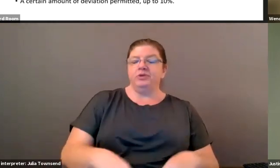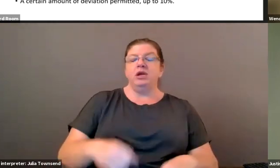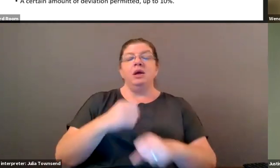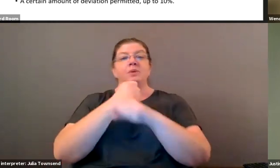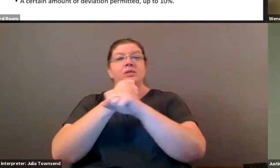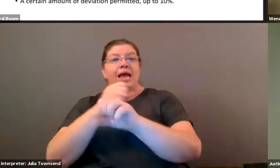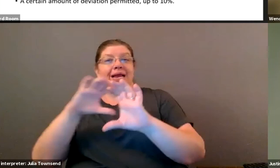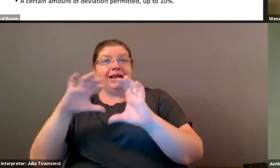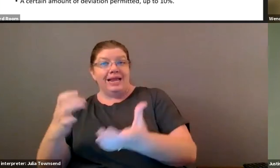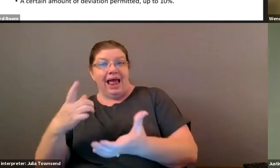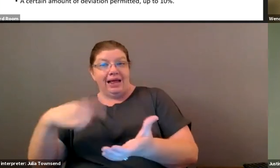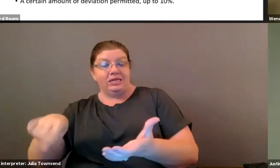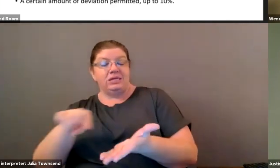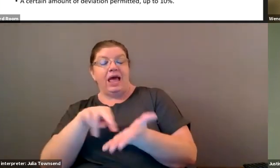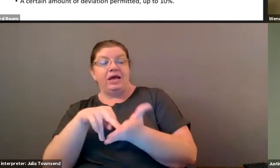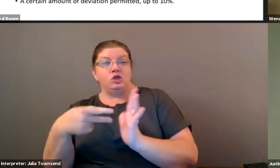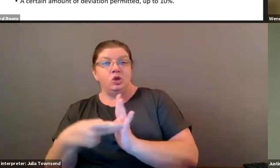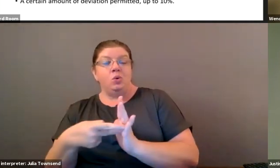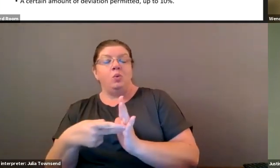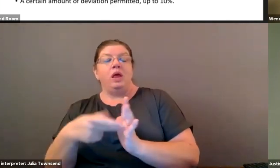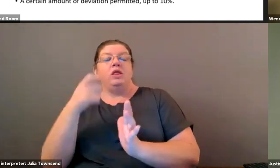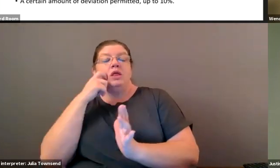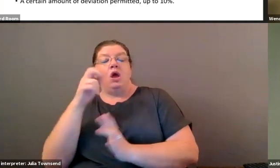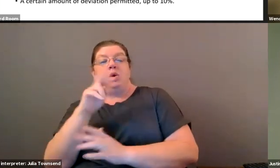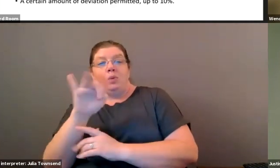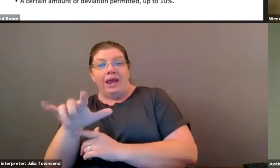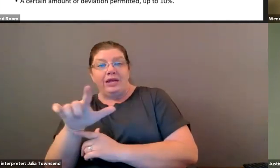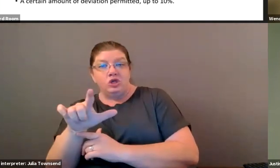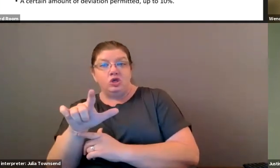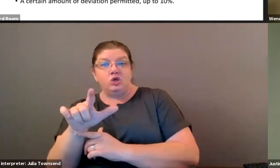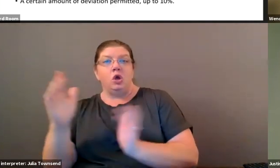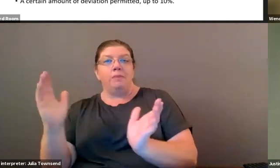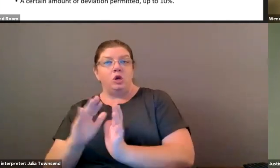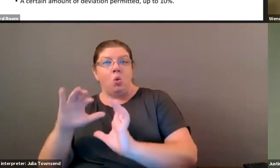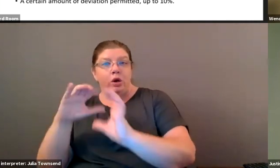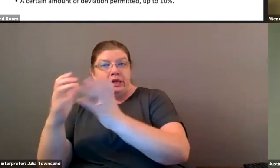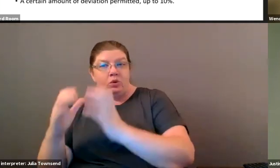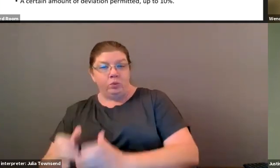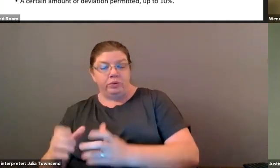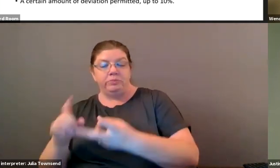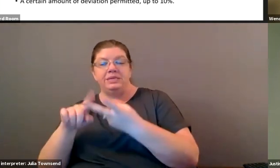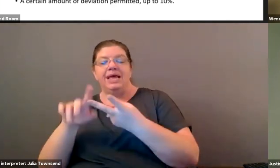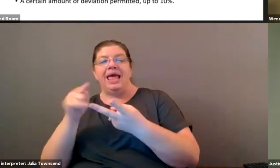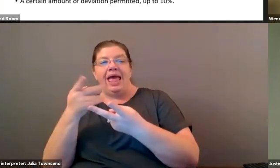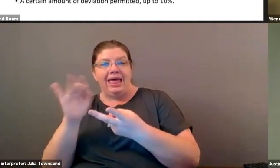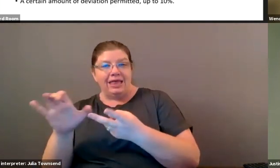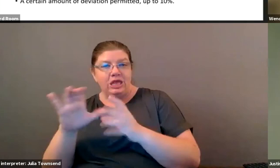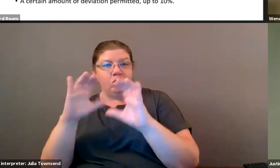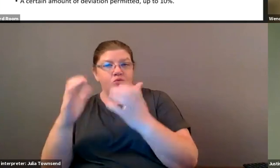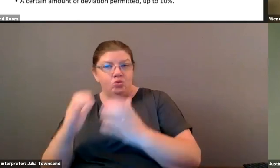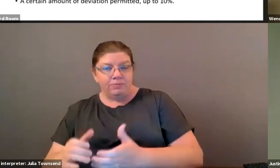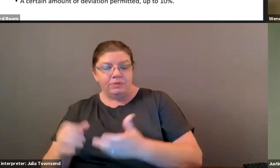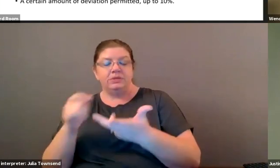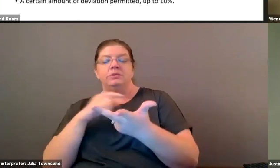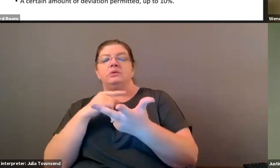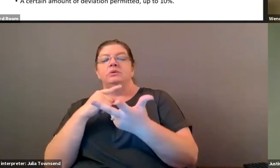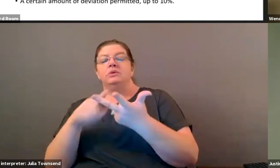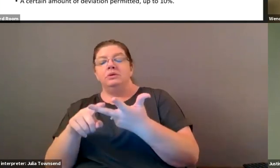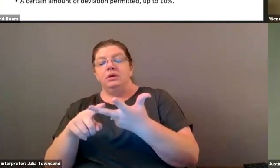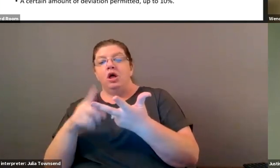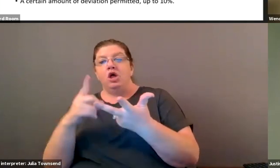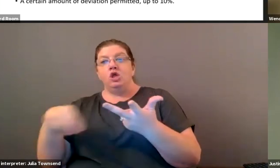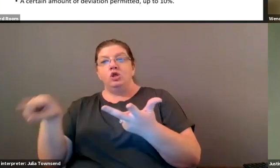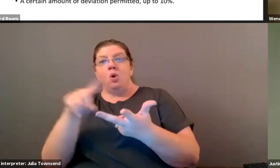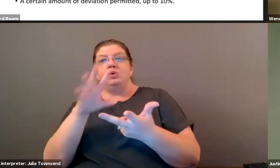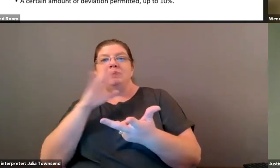this context has to do with racial minority groups and ethnic groups, also those that